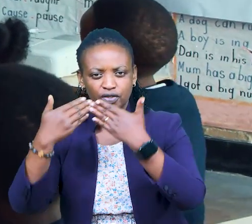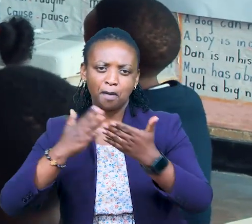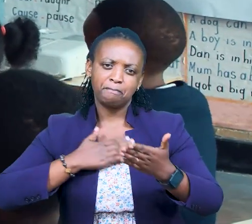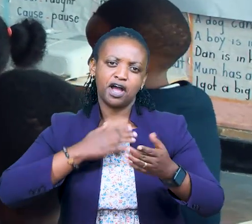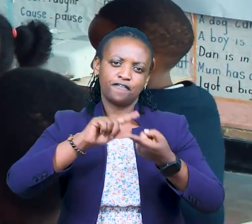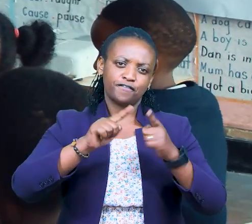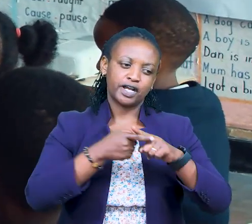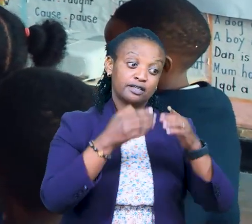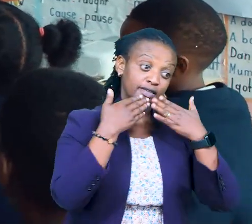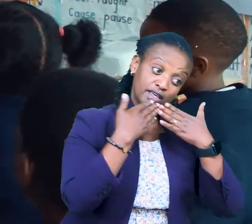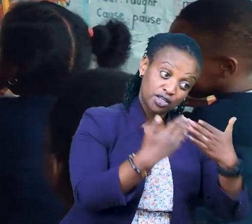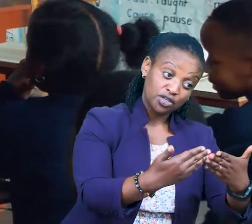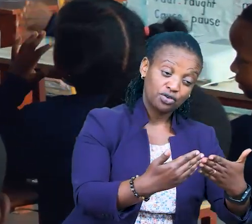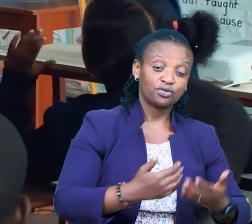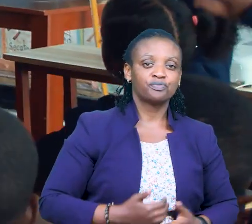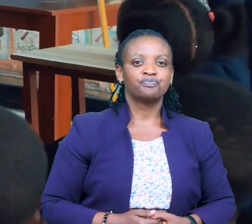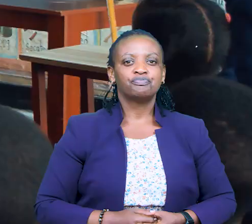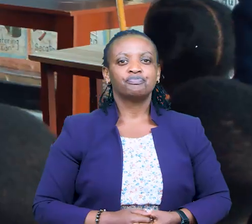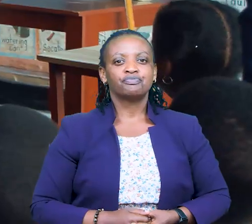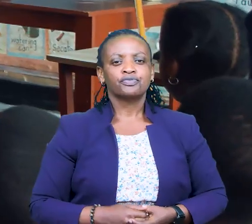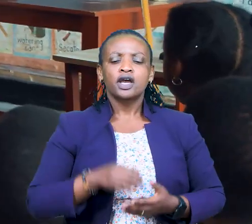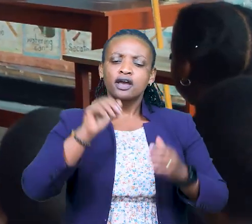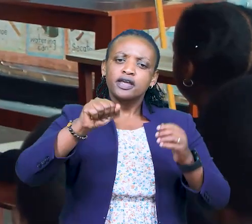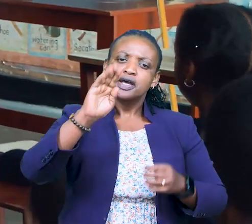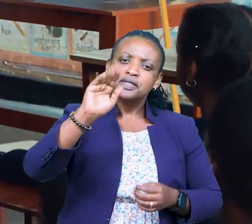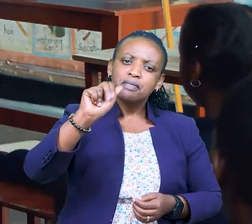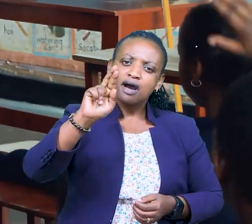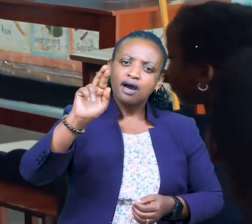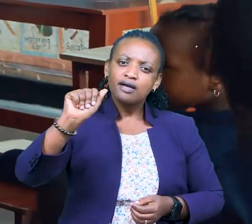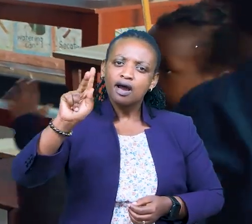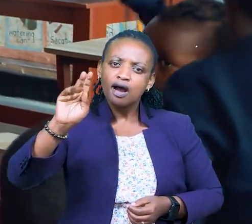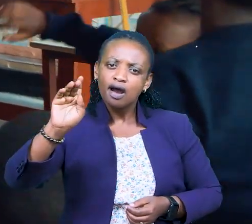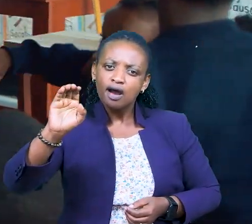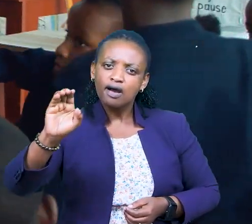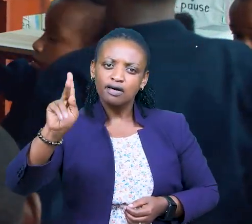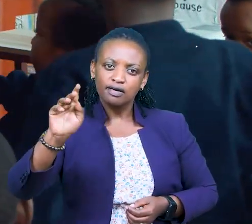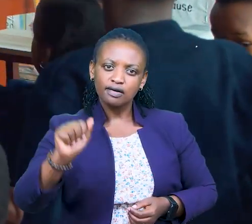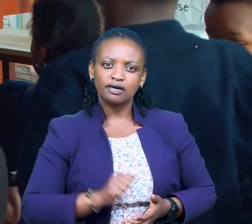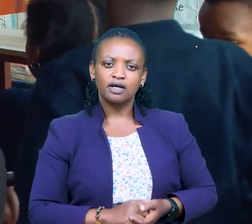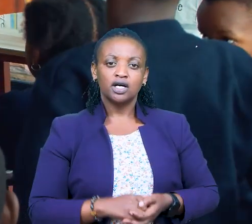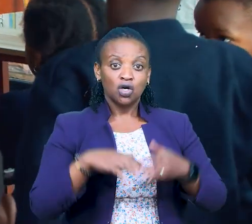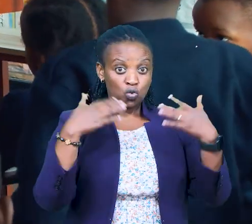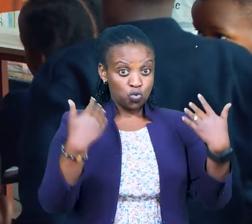Thank you, my friend. Thank you. Yes, Baraka.